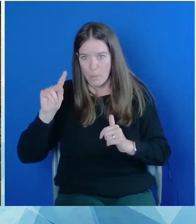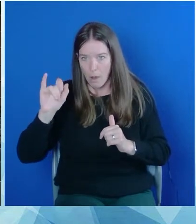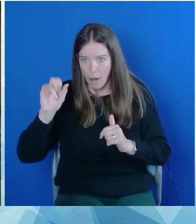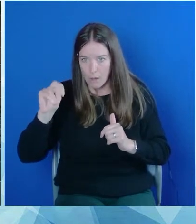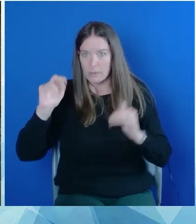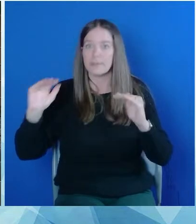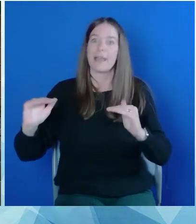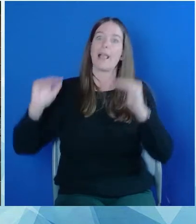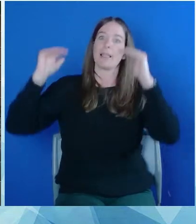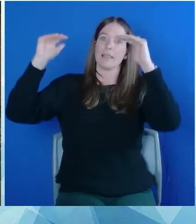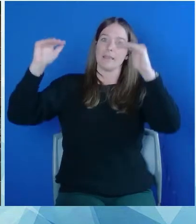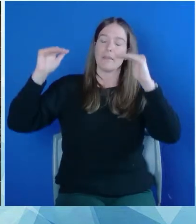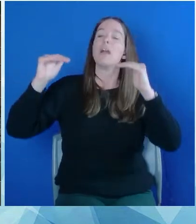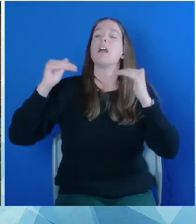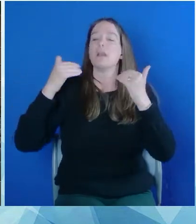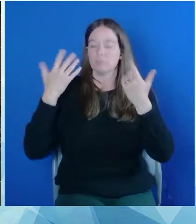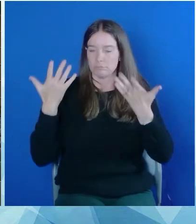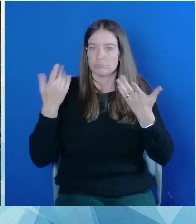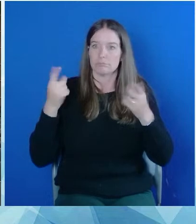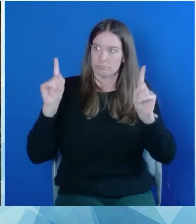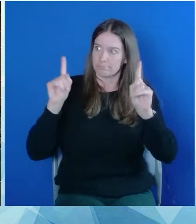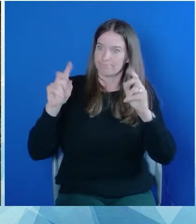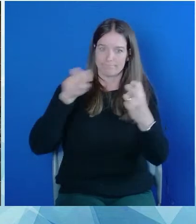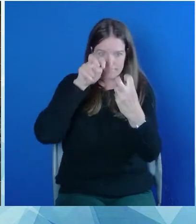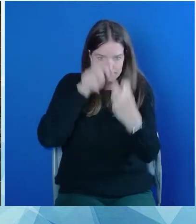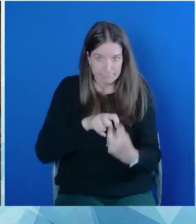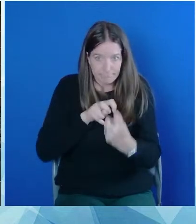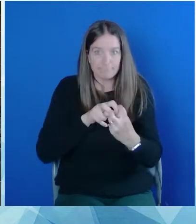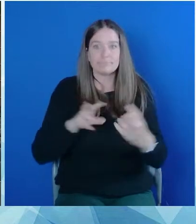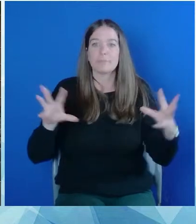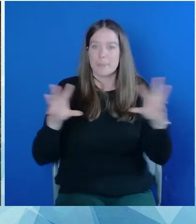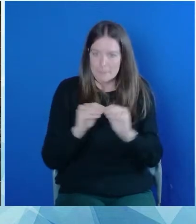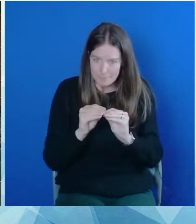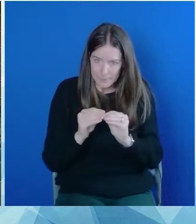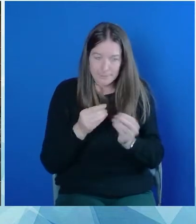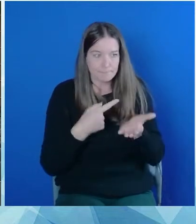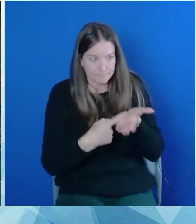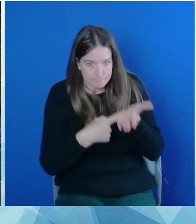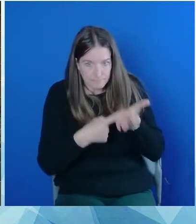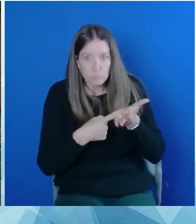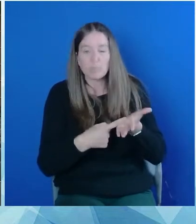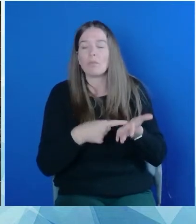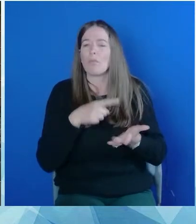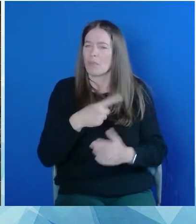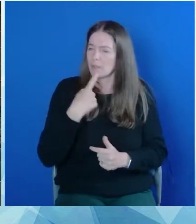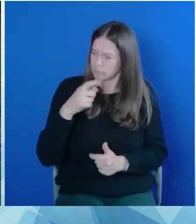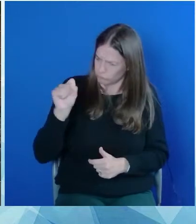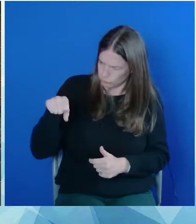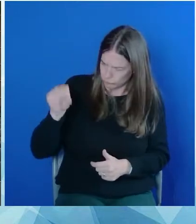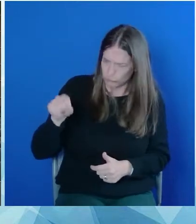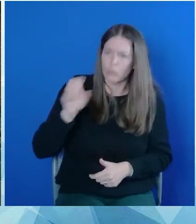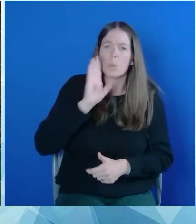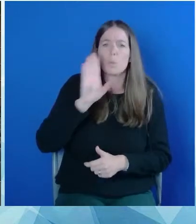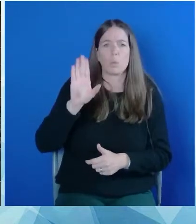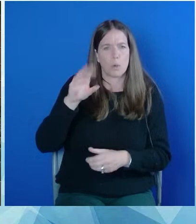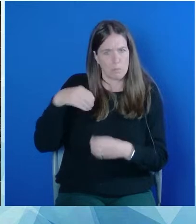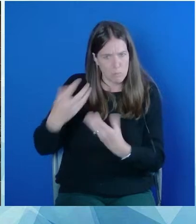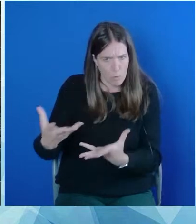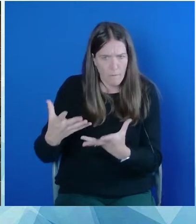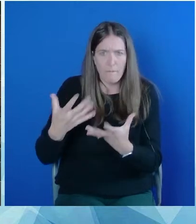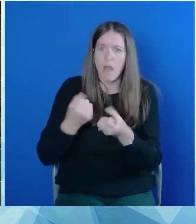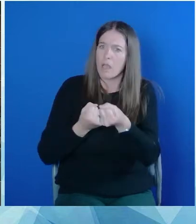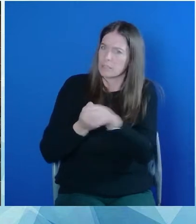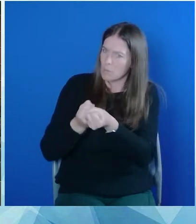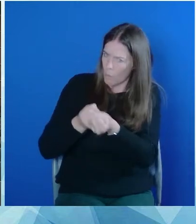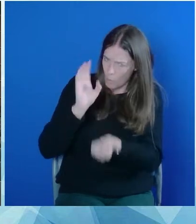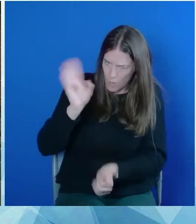him, and we were given reassurances that we would be provided resources and support. That did